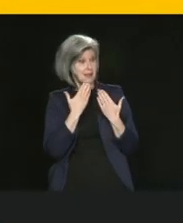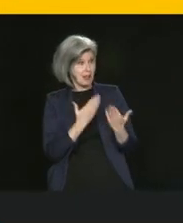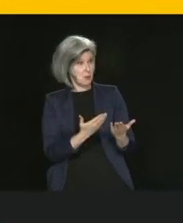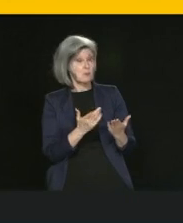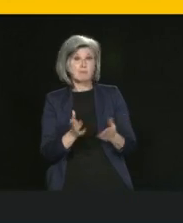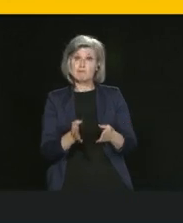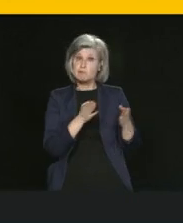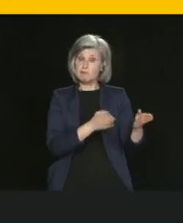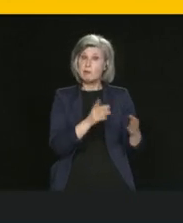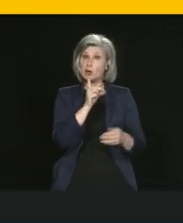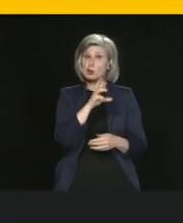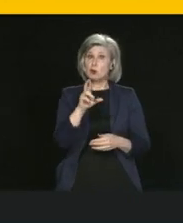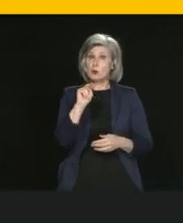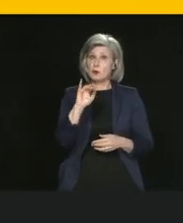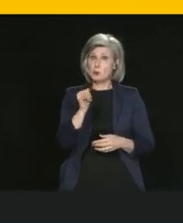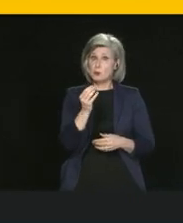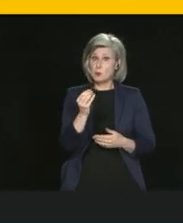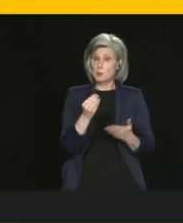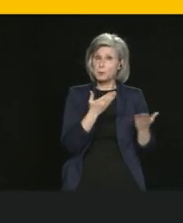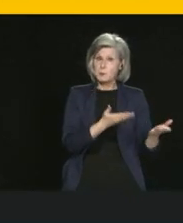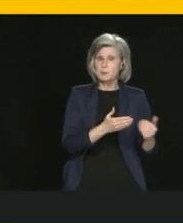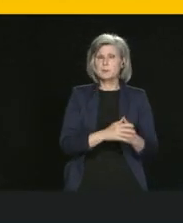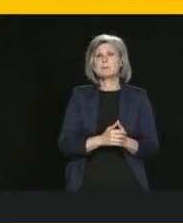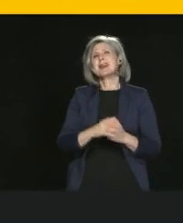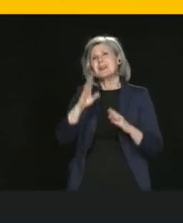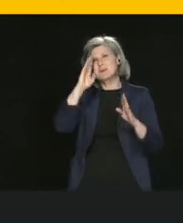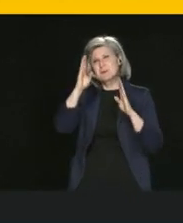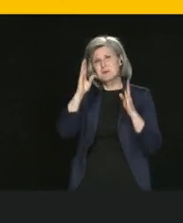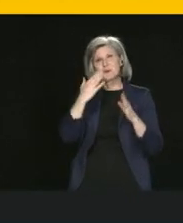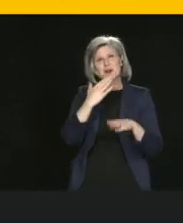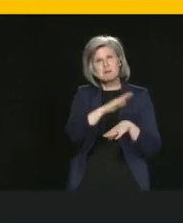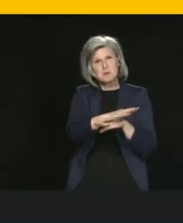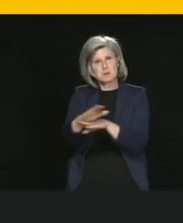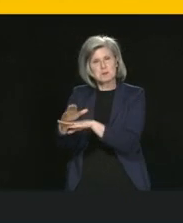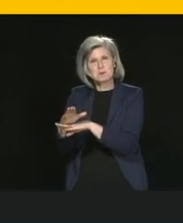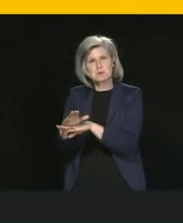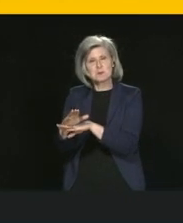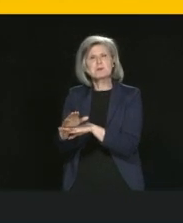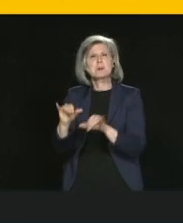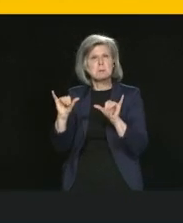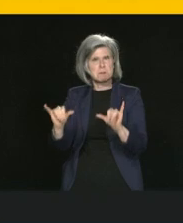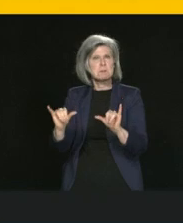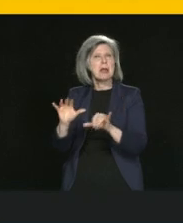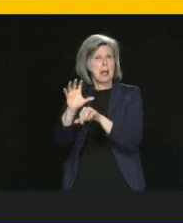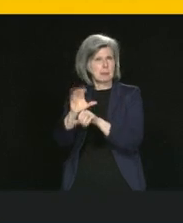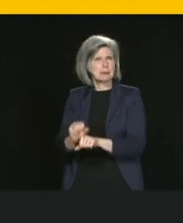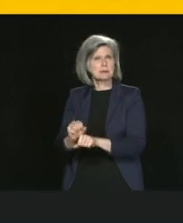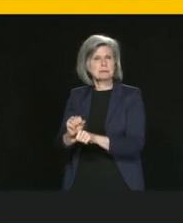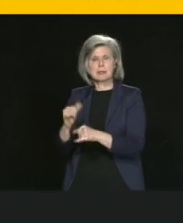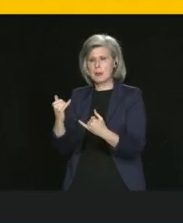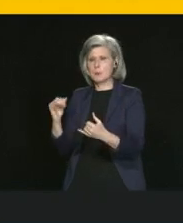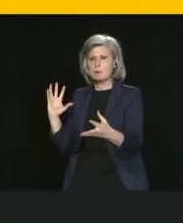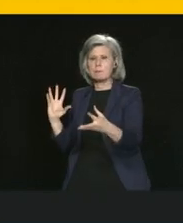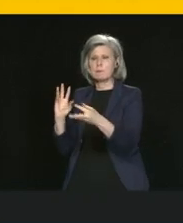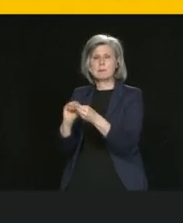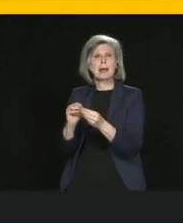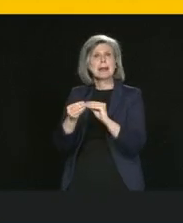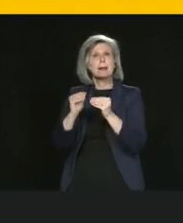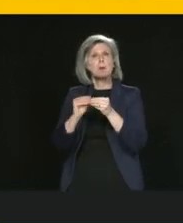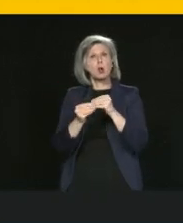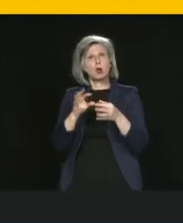Good afternoon. As usual, I will begin with an update on the latest numbers for COVID-19 in Canada. There are